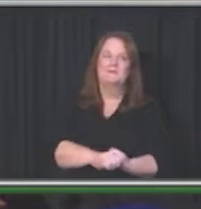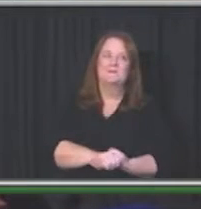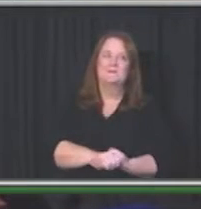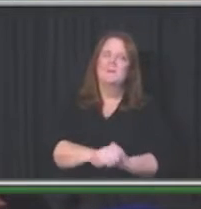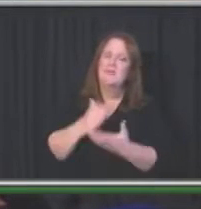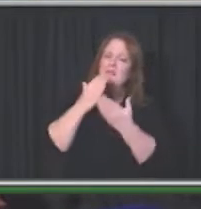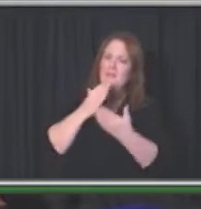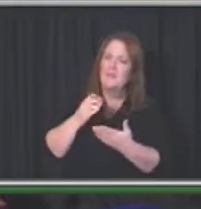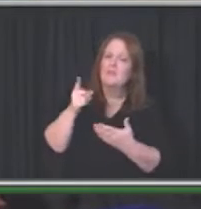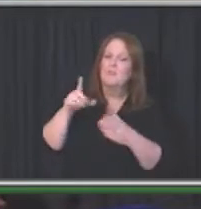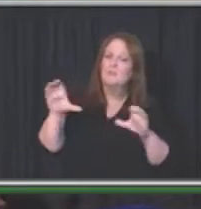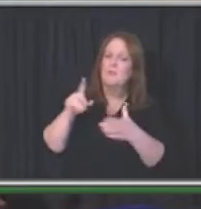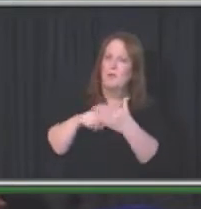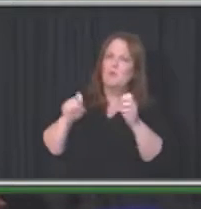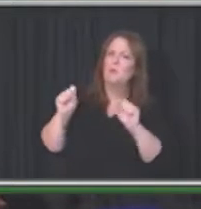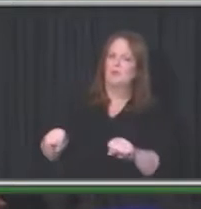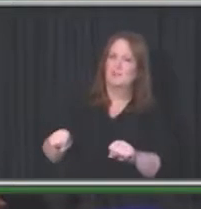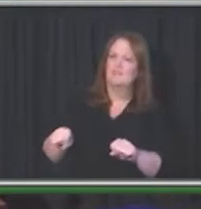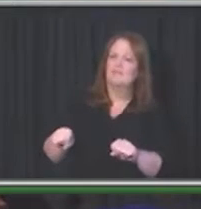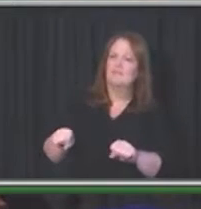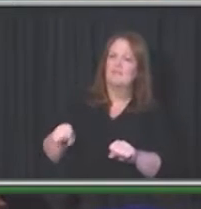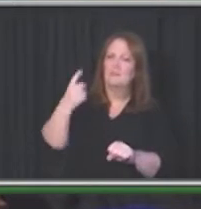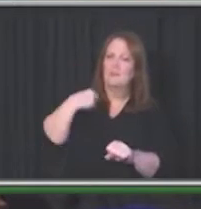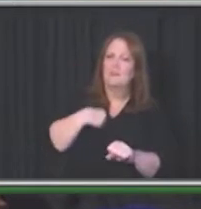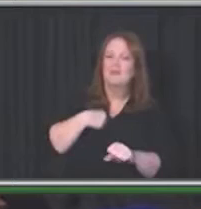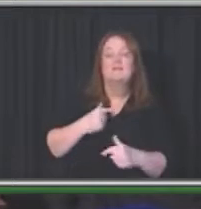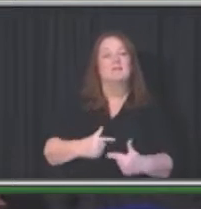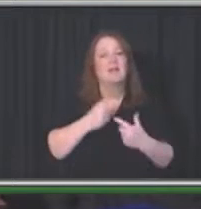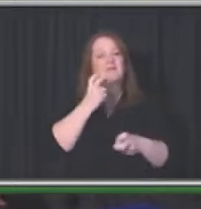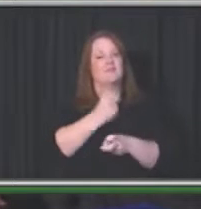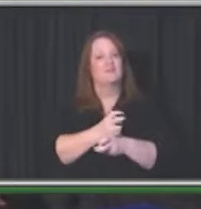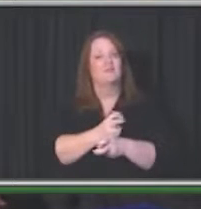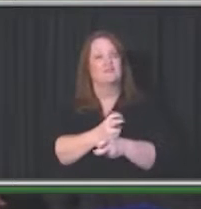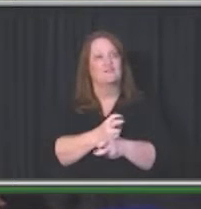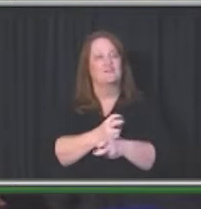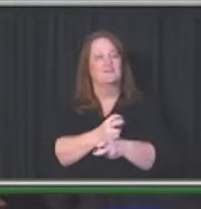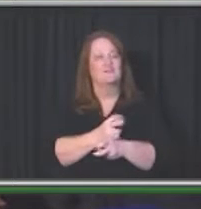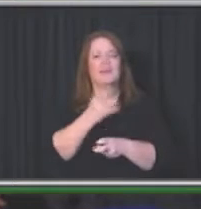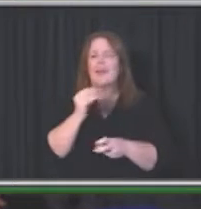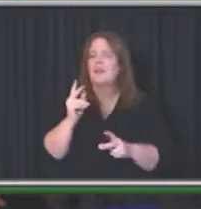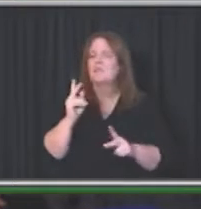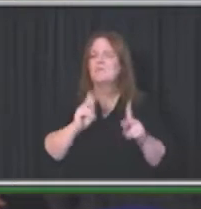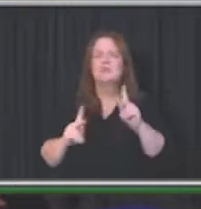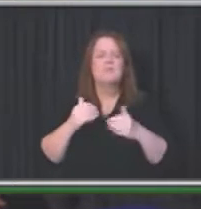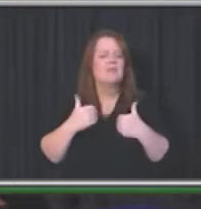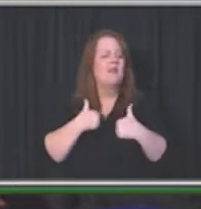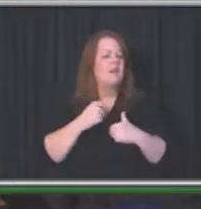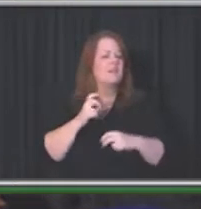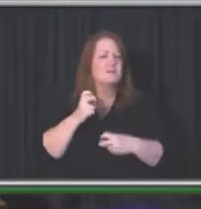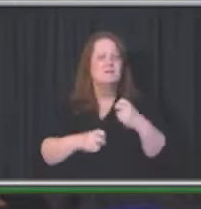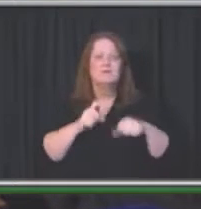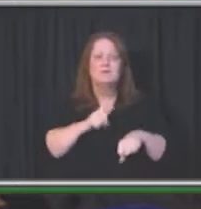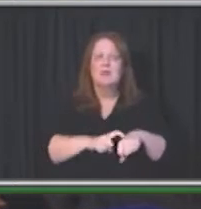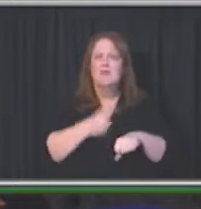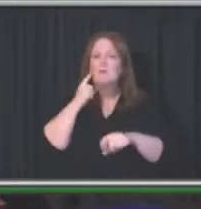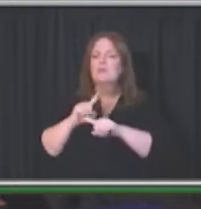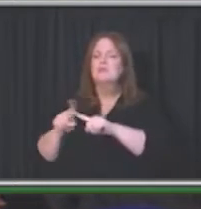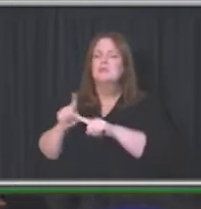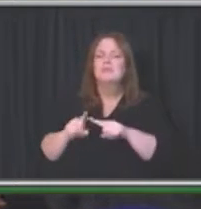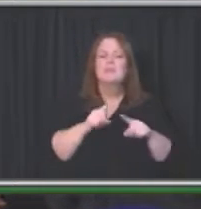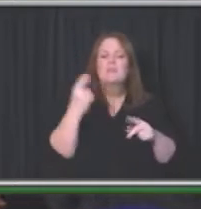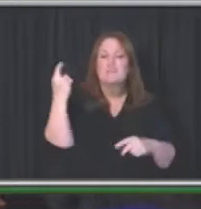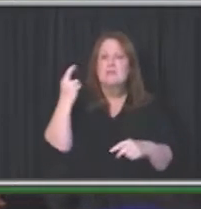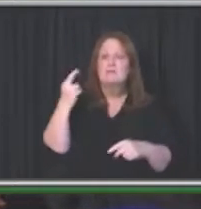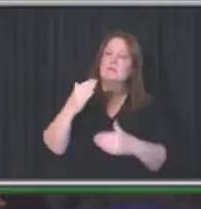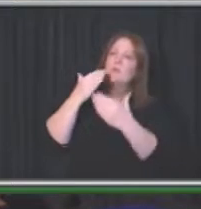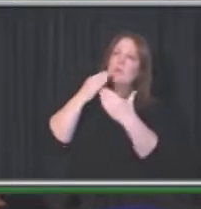for doing what she could for me. Life can be hard, and it's hard for individuals in different ways, and I thank her for being there through